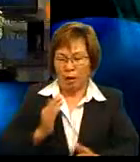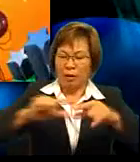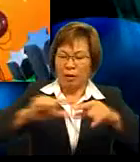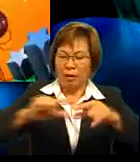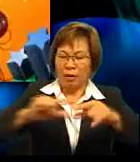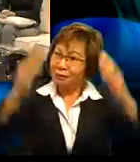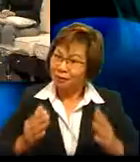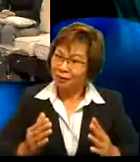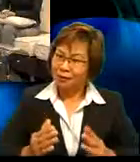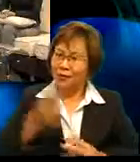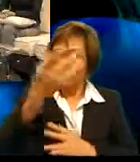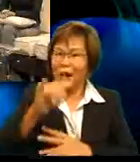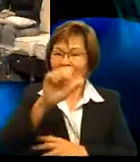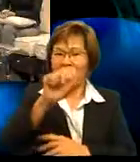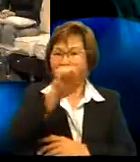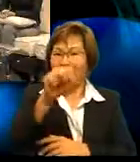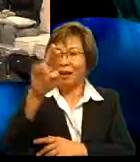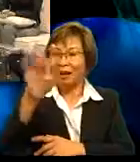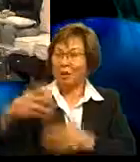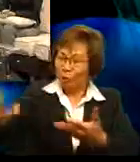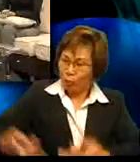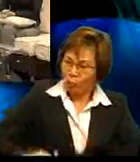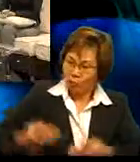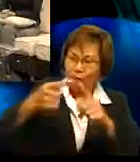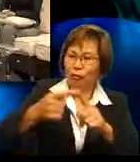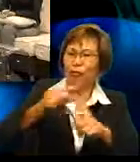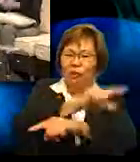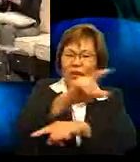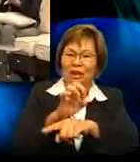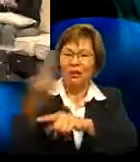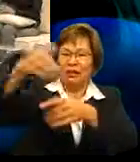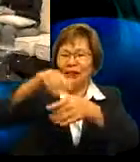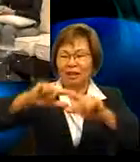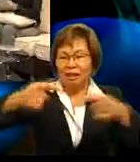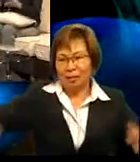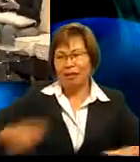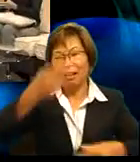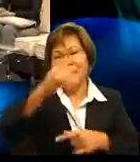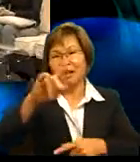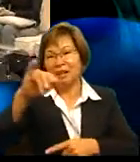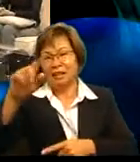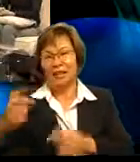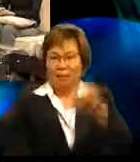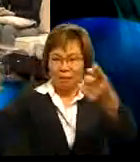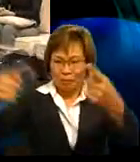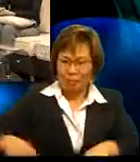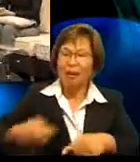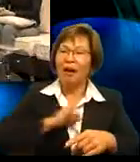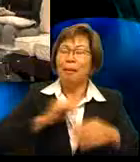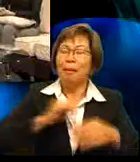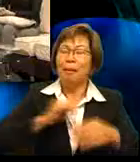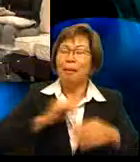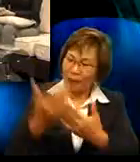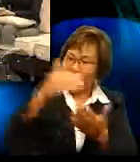teacher. Hi Azrin, and welcome again to Grounded in Grammar. Hi Ida, I'm back again for sure.